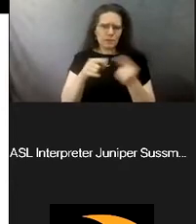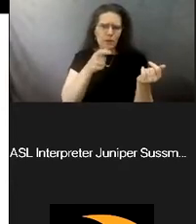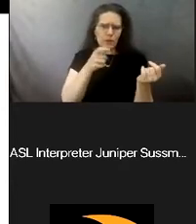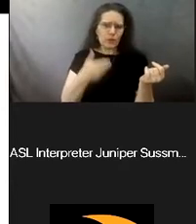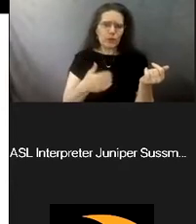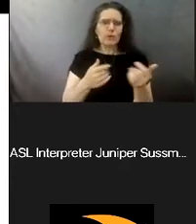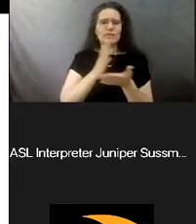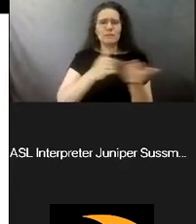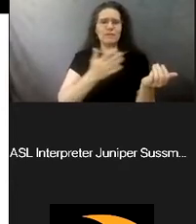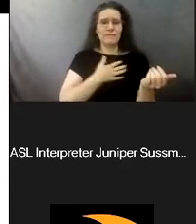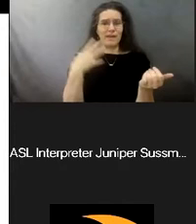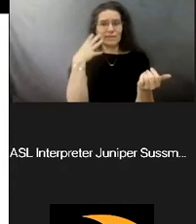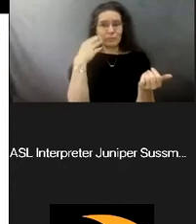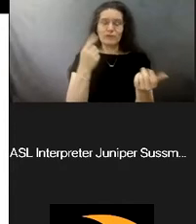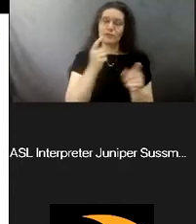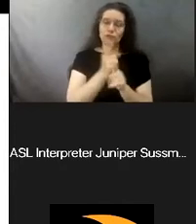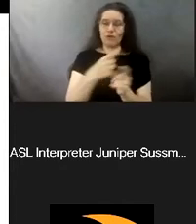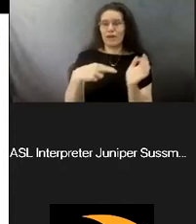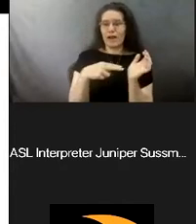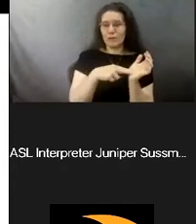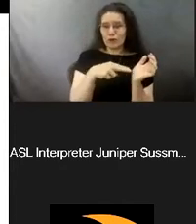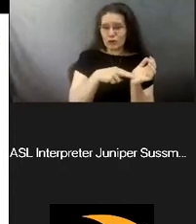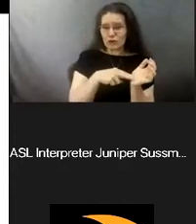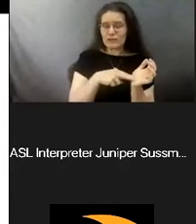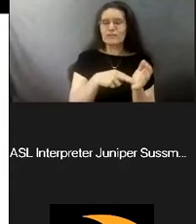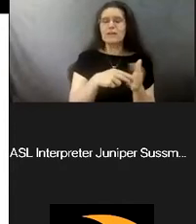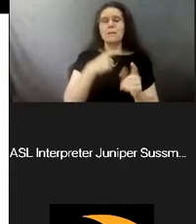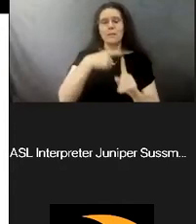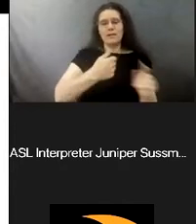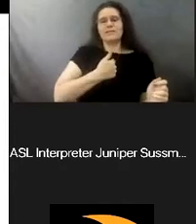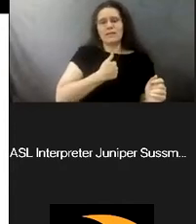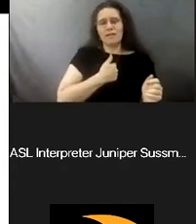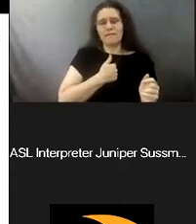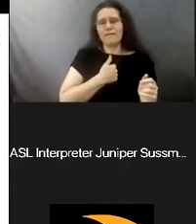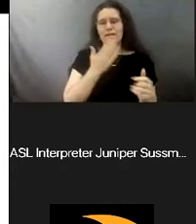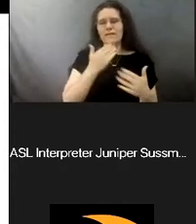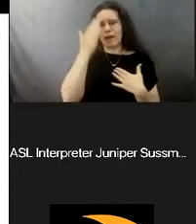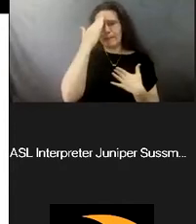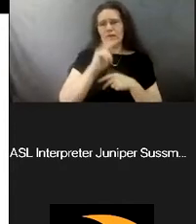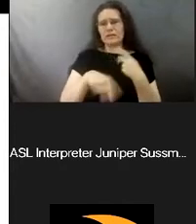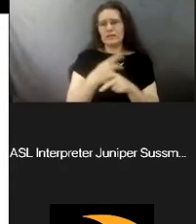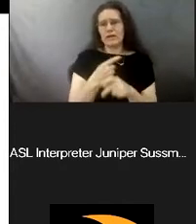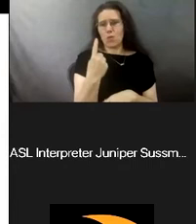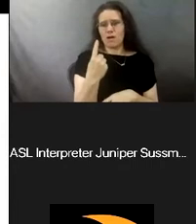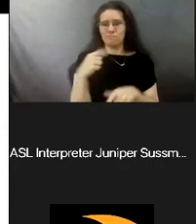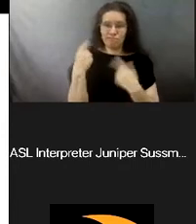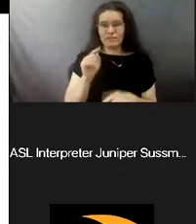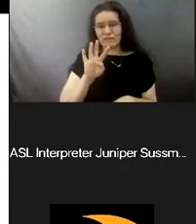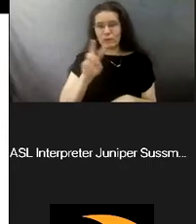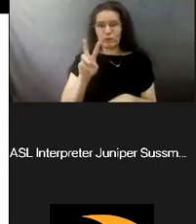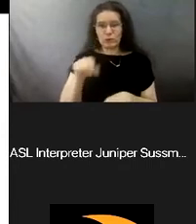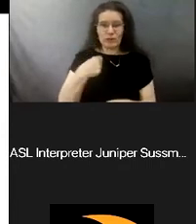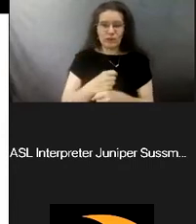is, in addition to being a nurse, I have lived with type 1 diabetes for 42 years, and my son was diagnosed with type